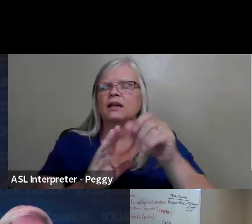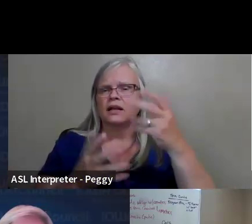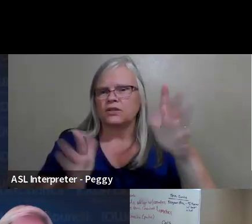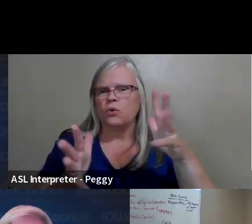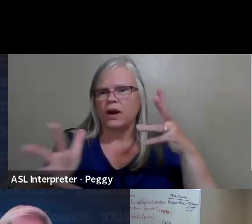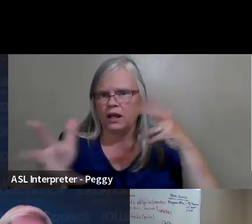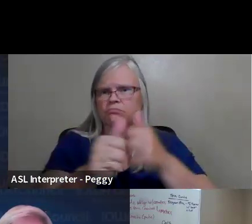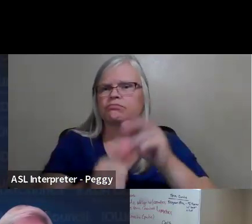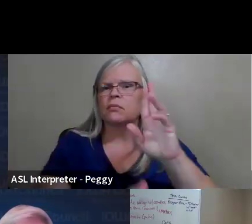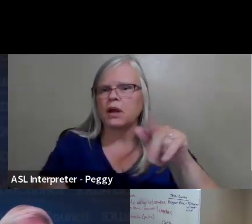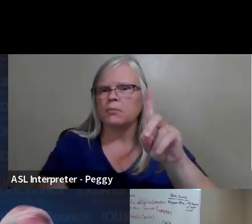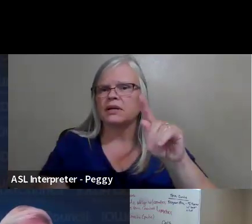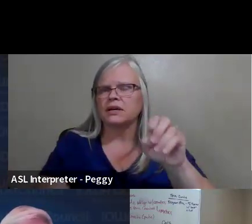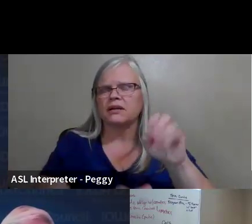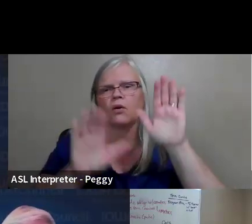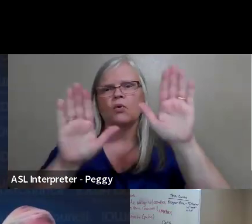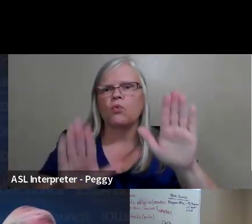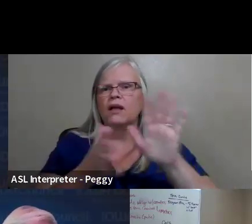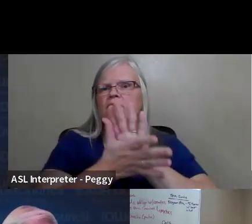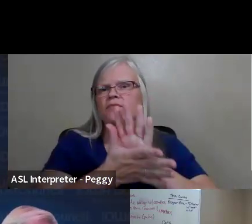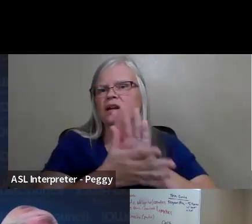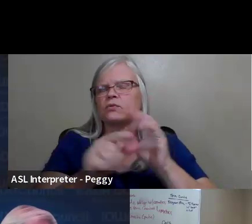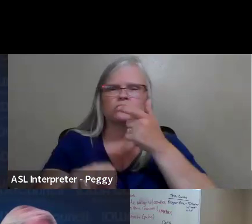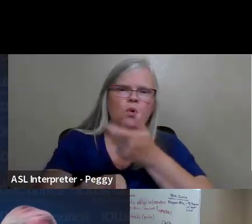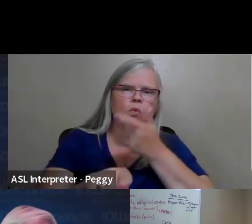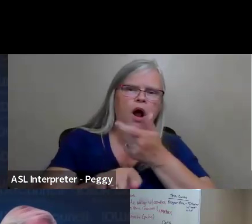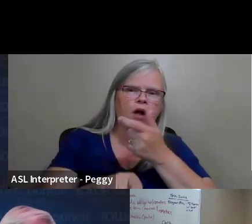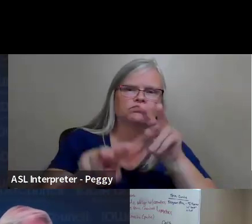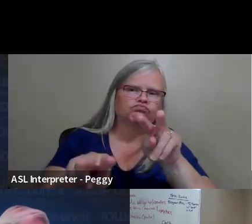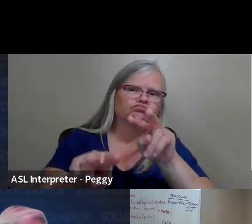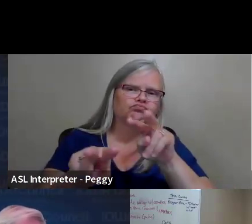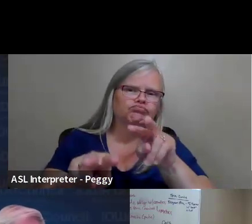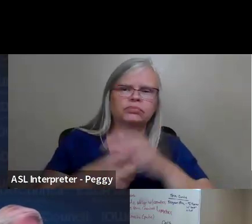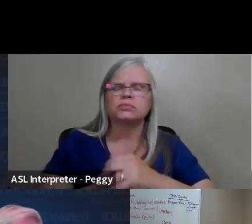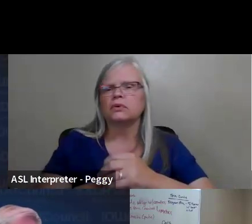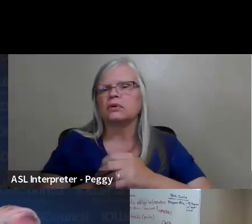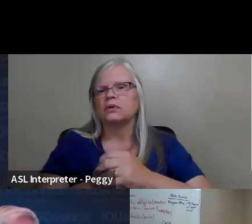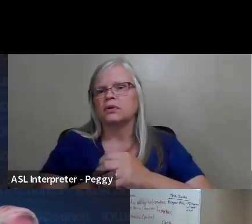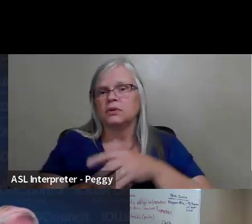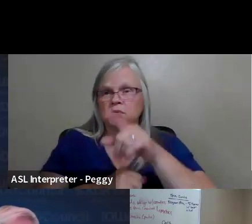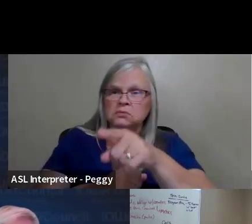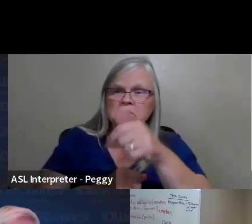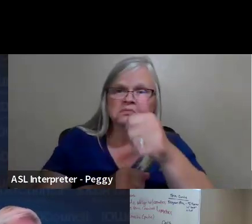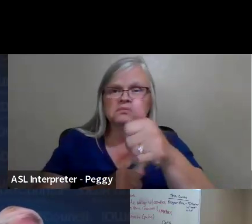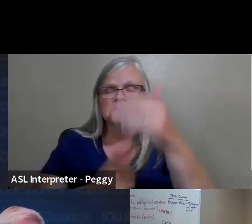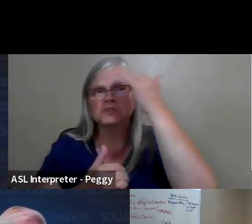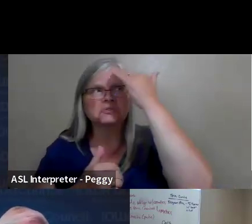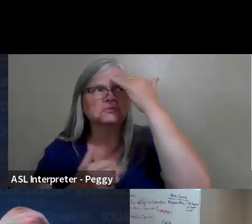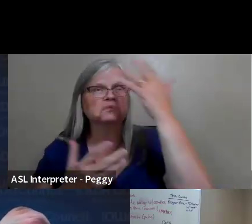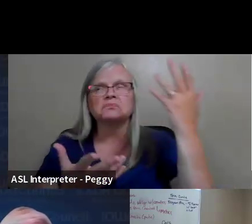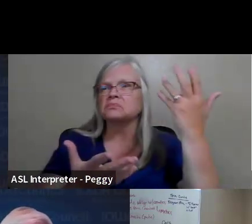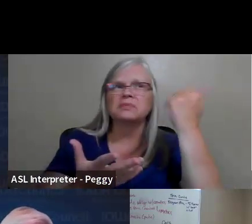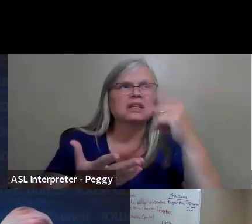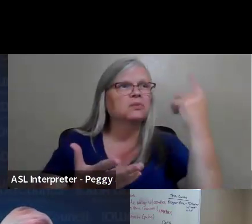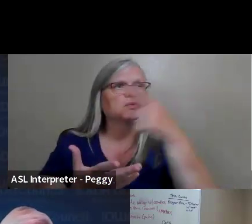and there's some great videos for people to watch. So if you or someone you know in your community